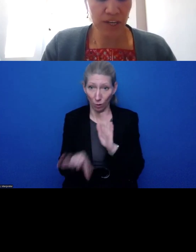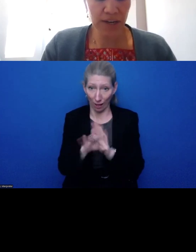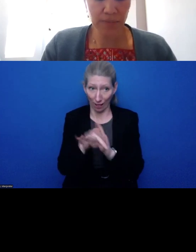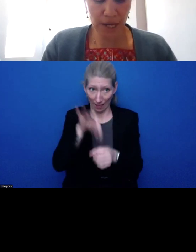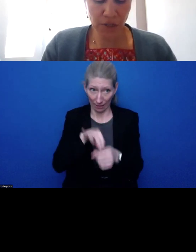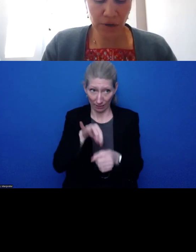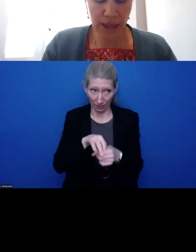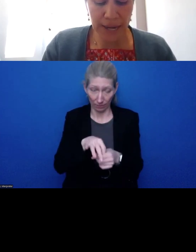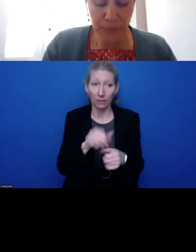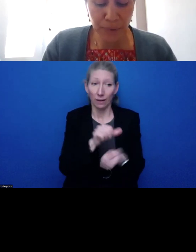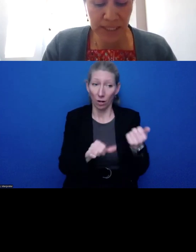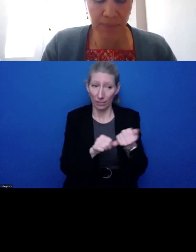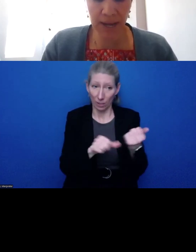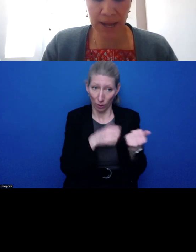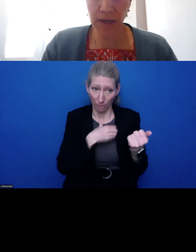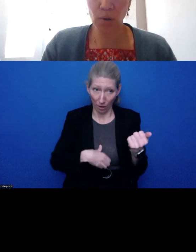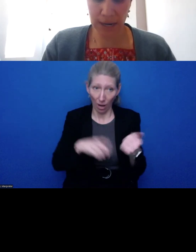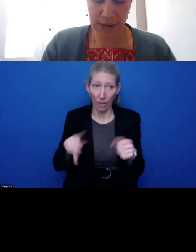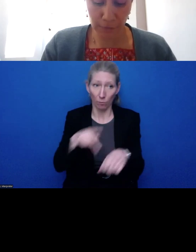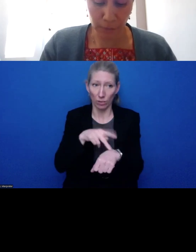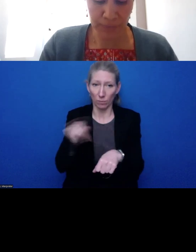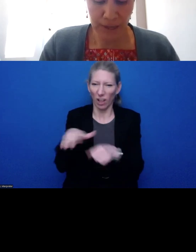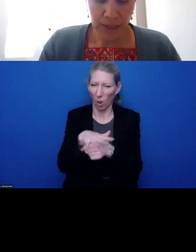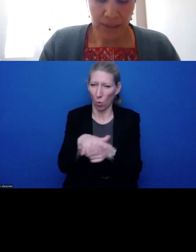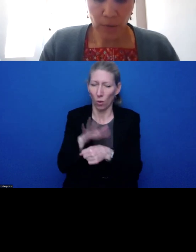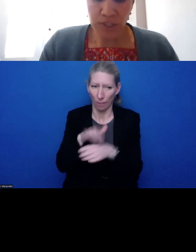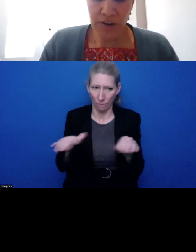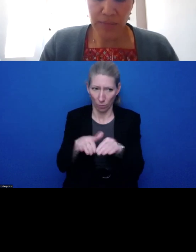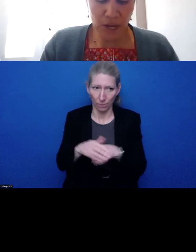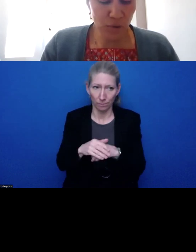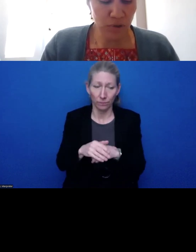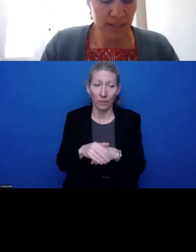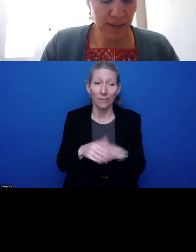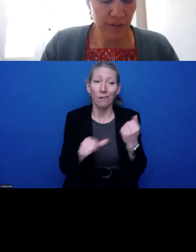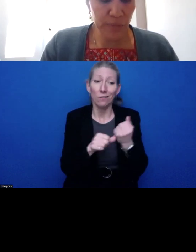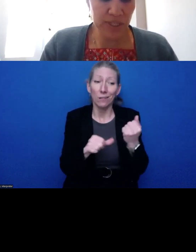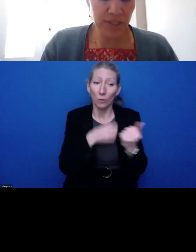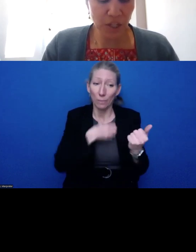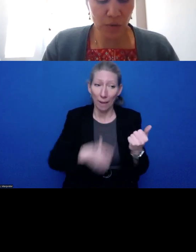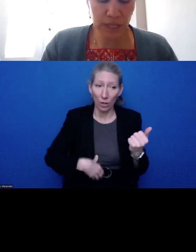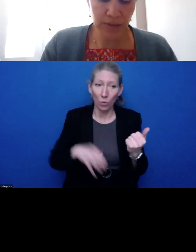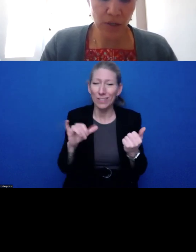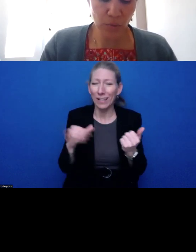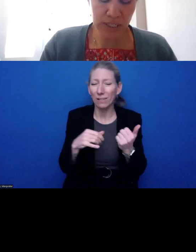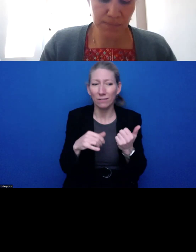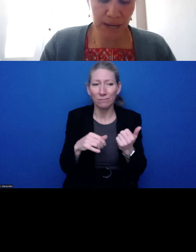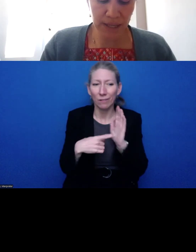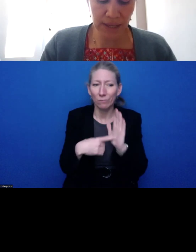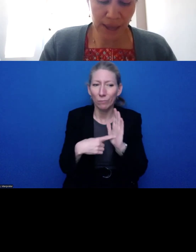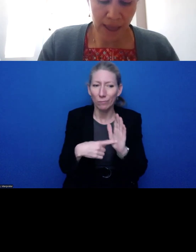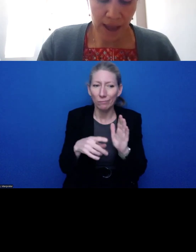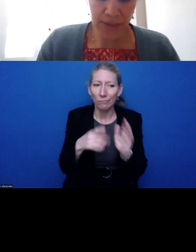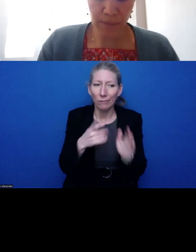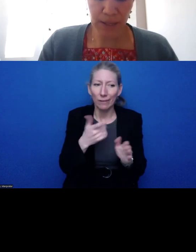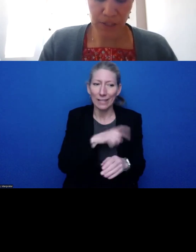an auxiliary mayor and a principal at the local level. The auxiliary mayor was like the representation of the Ladino